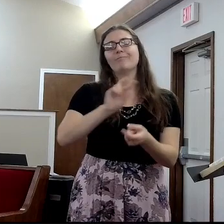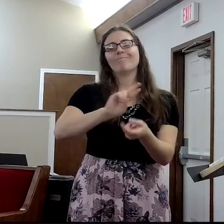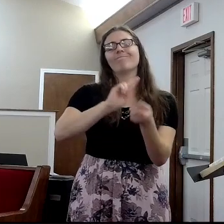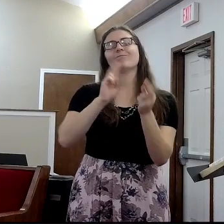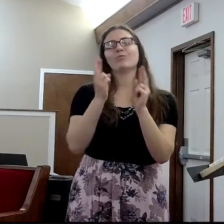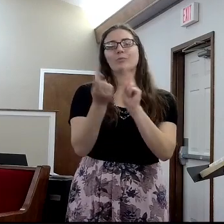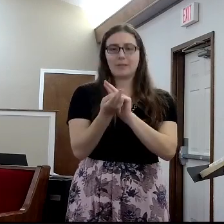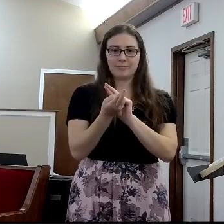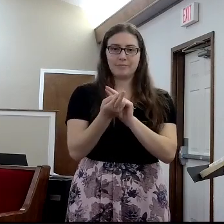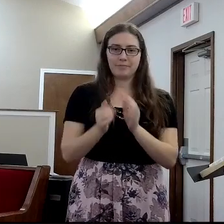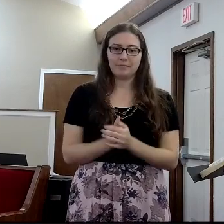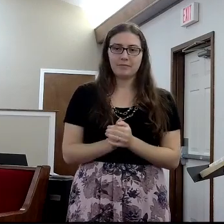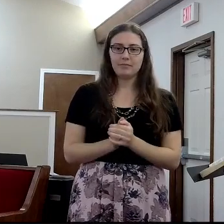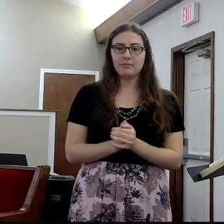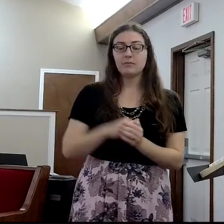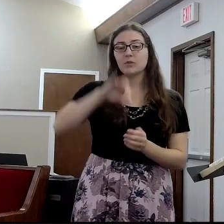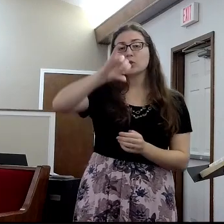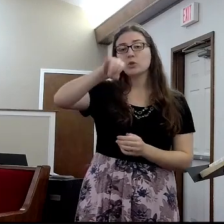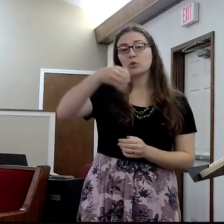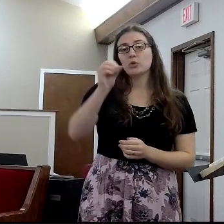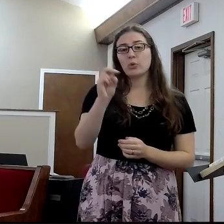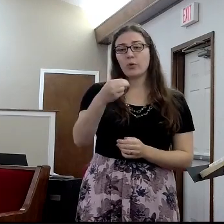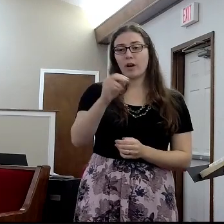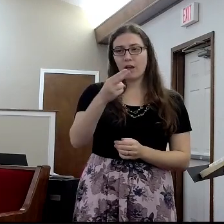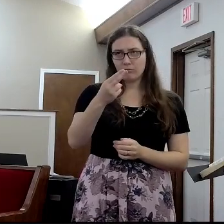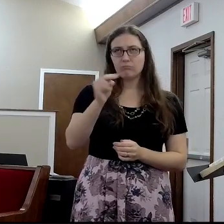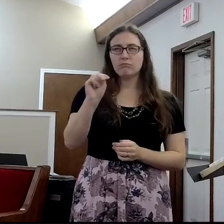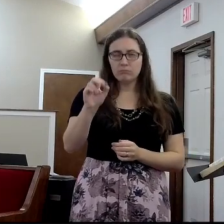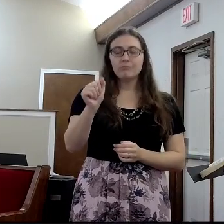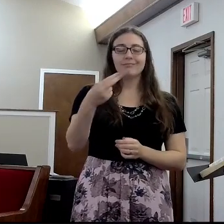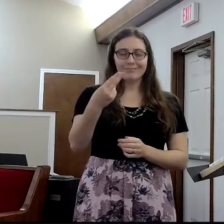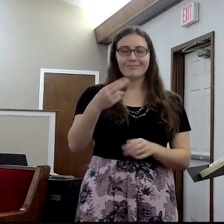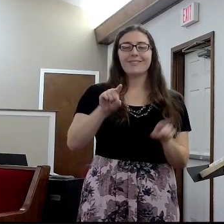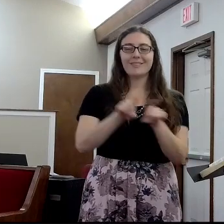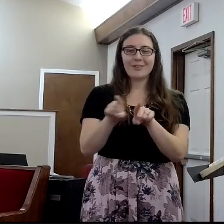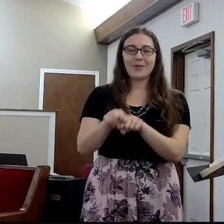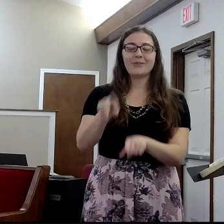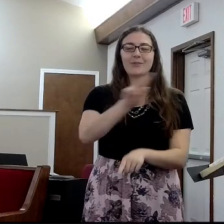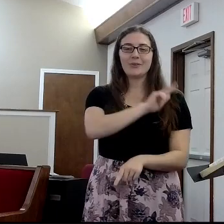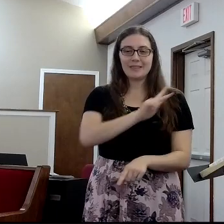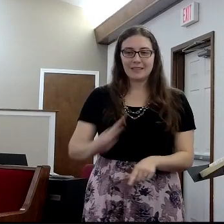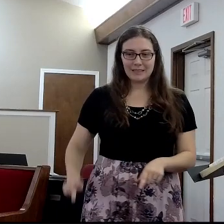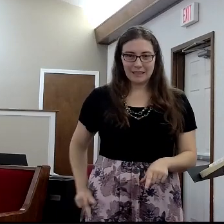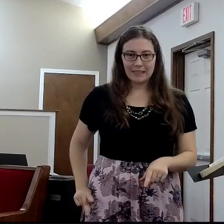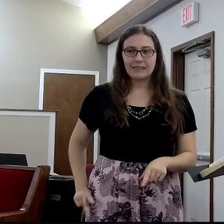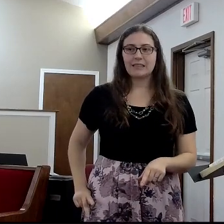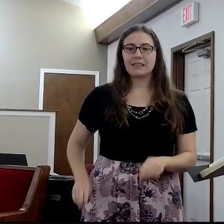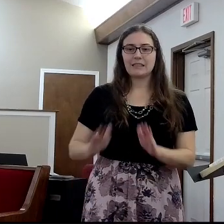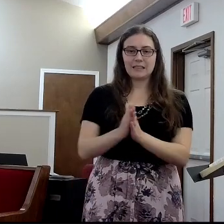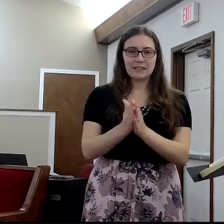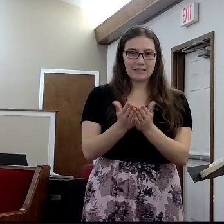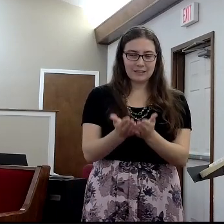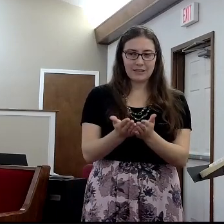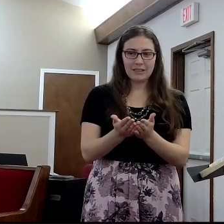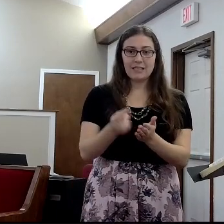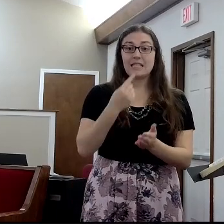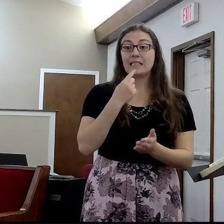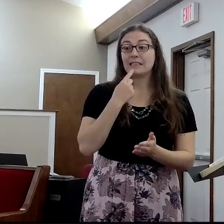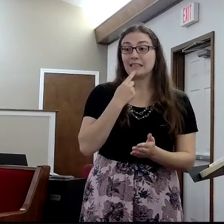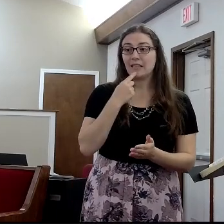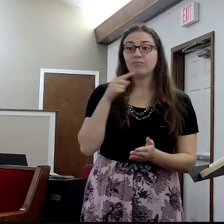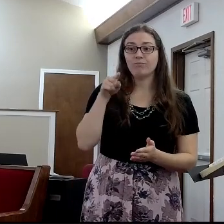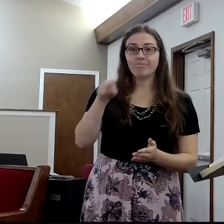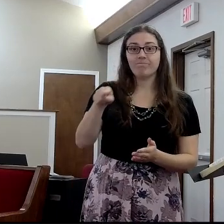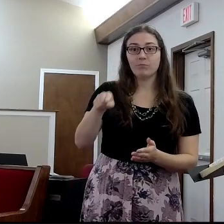about Jonah. Jonah's the son of Amittai. That's stated both in Jonah and in 2 Kings, chapter 14,